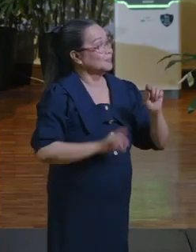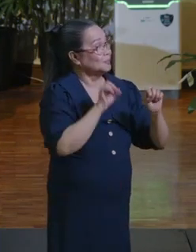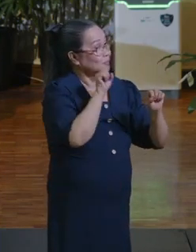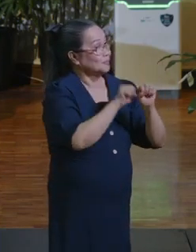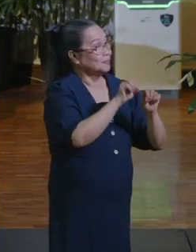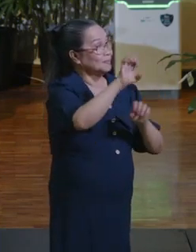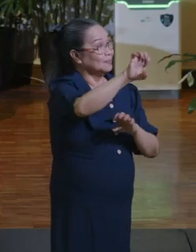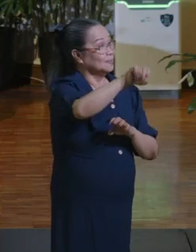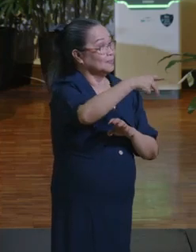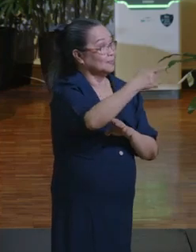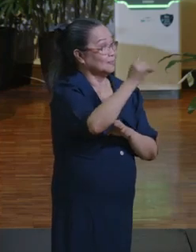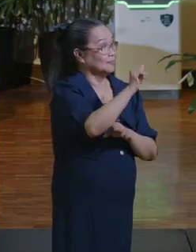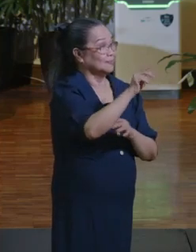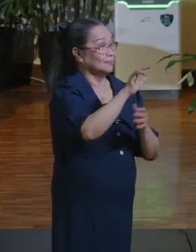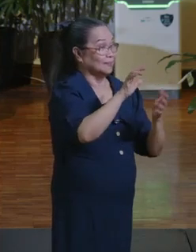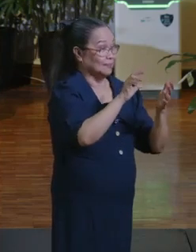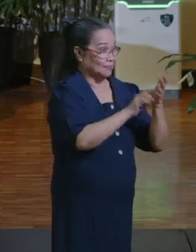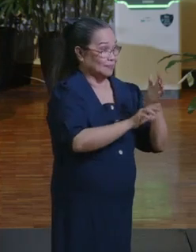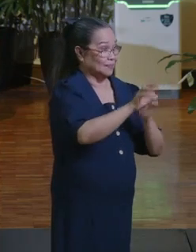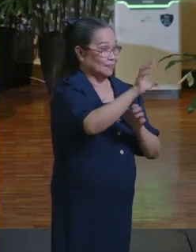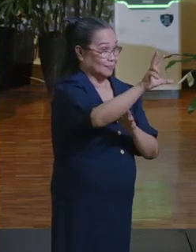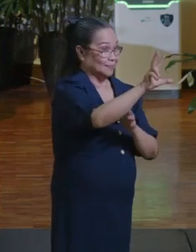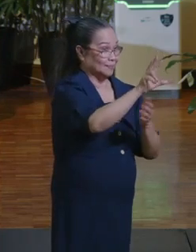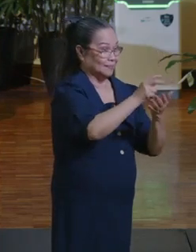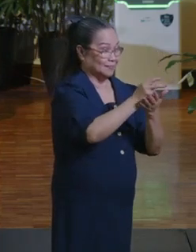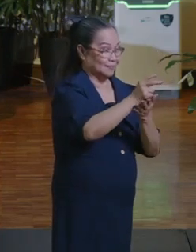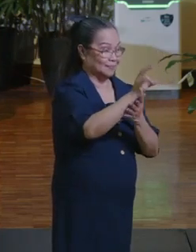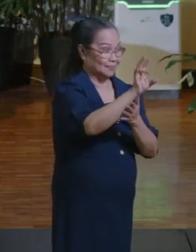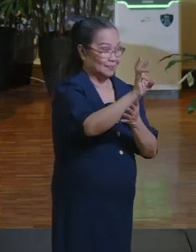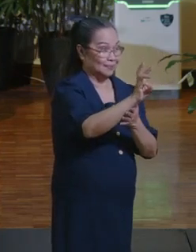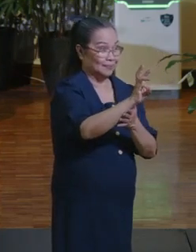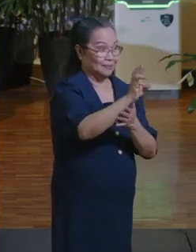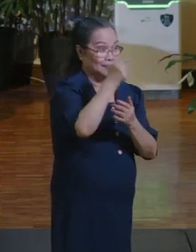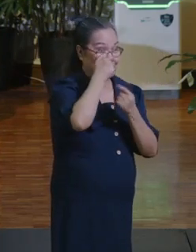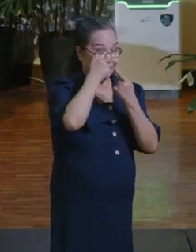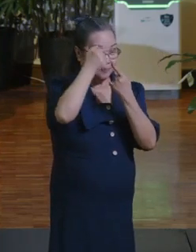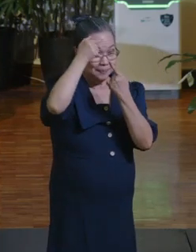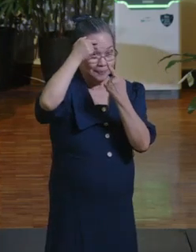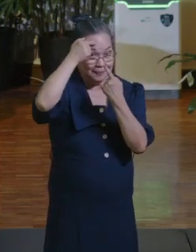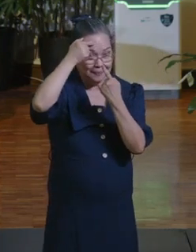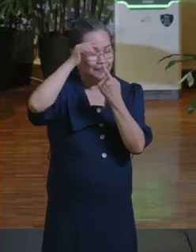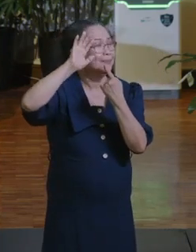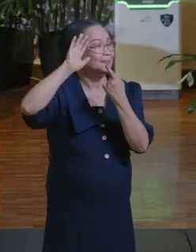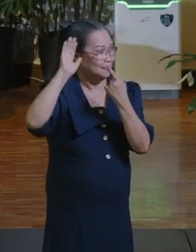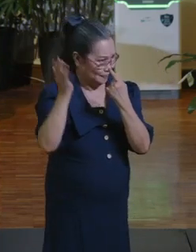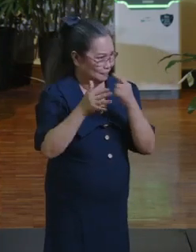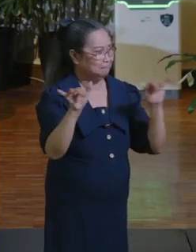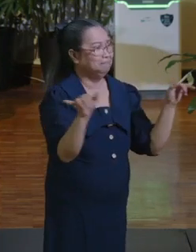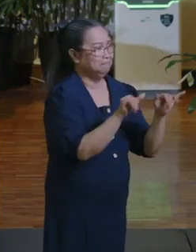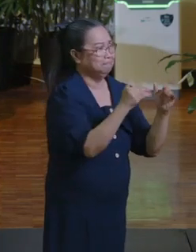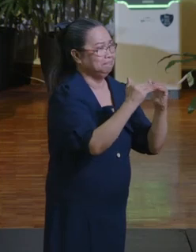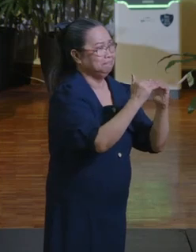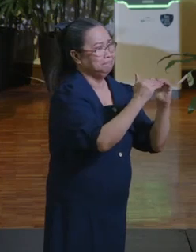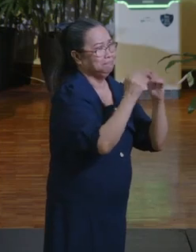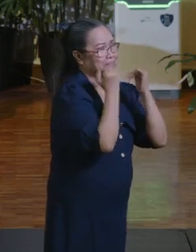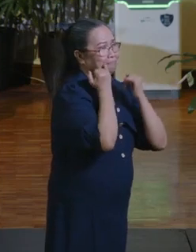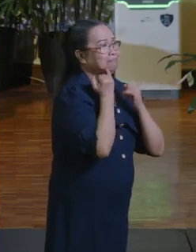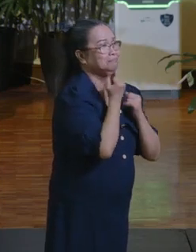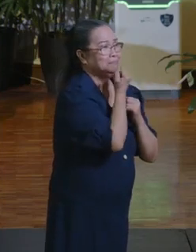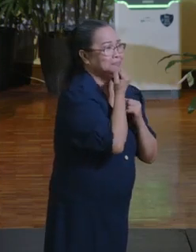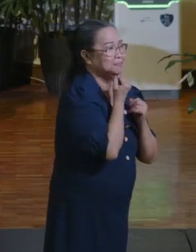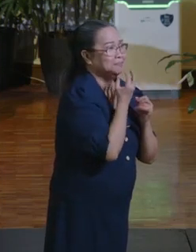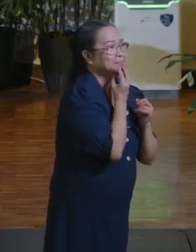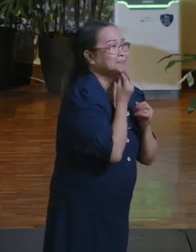Ephesians chapter 3 verse 6, this mystery is that the Gentiles are fellow heirs. Mga kapatid,